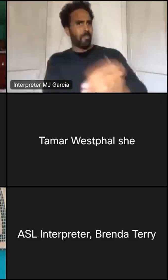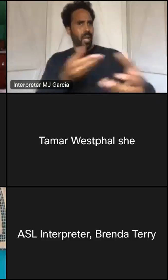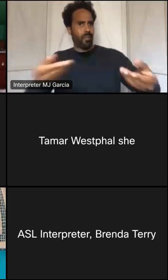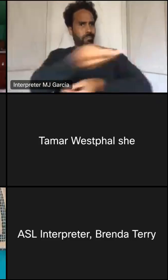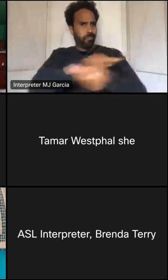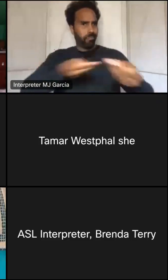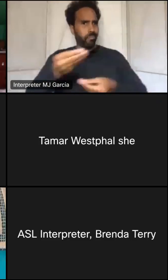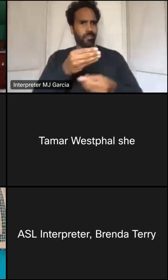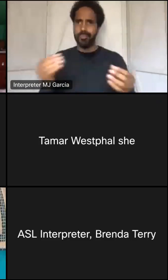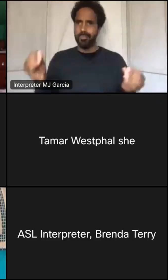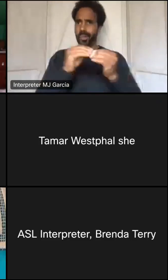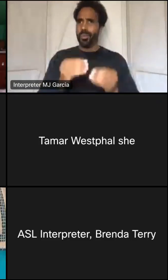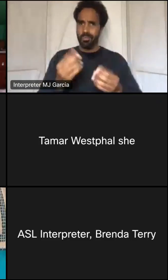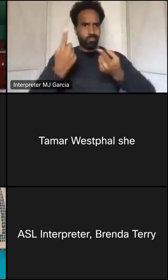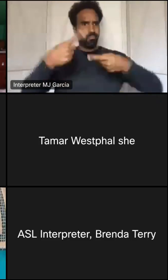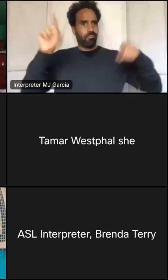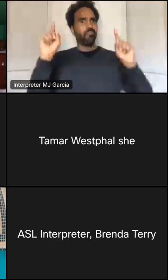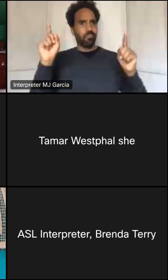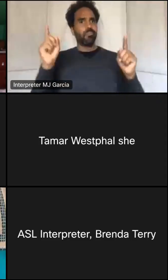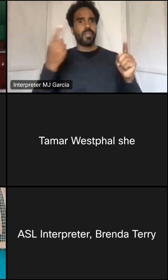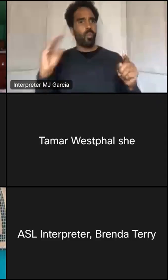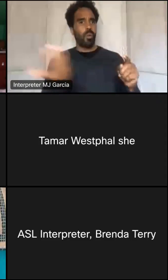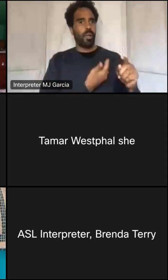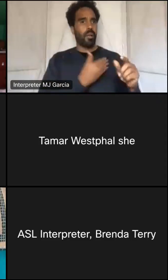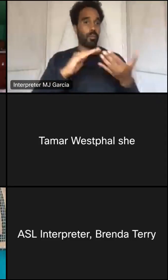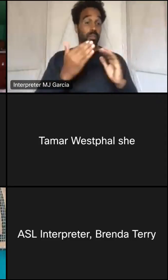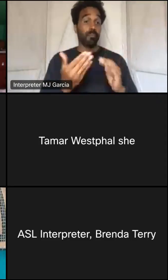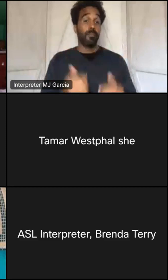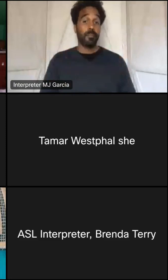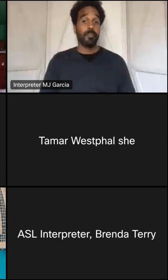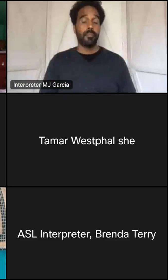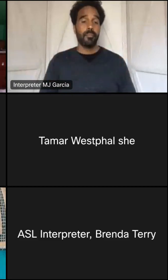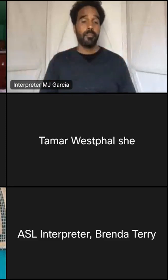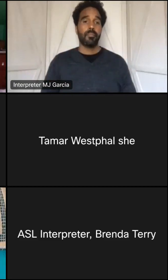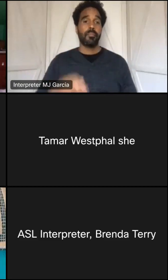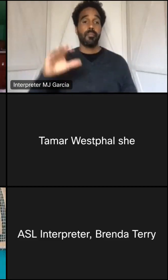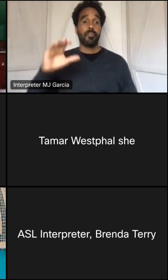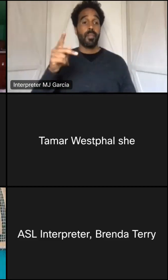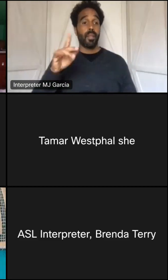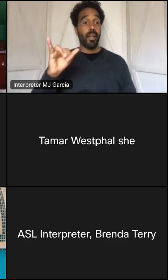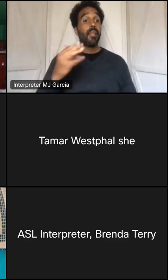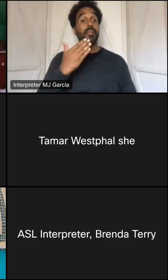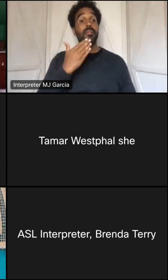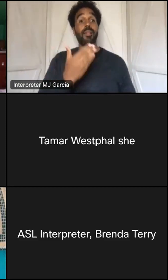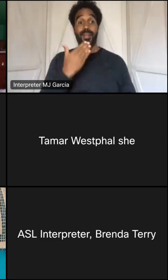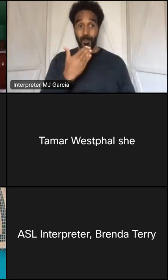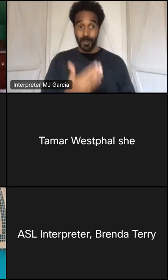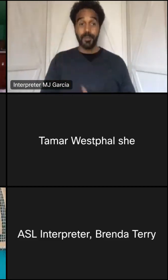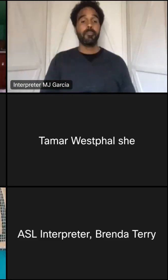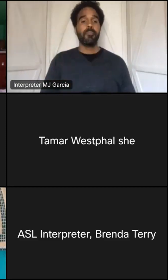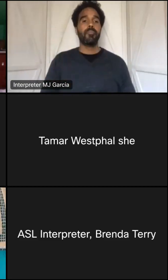more effective, you know, for our community. Thank you so much. Isela, if someone were going